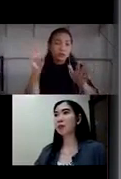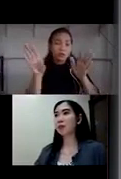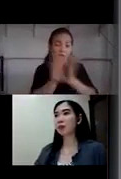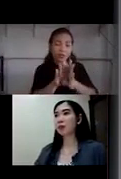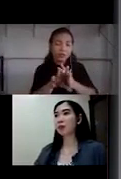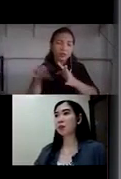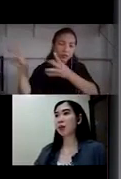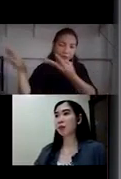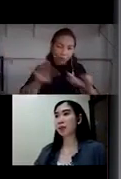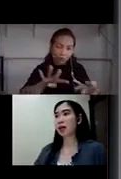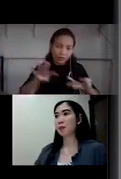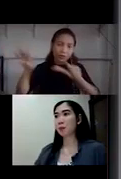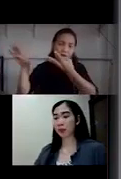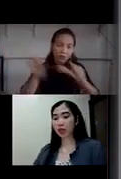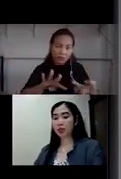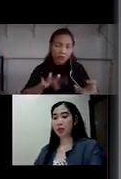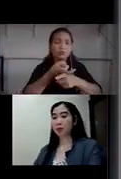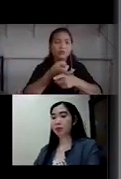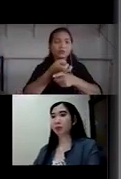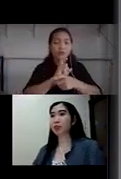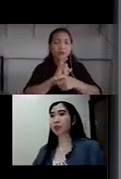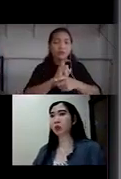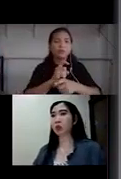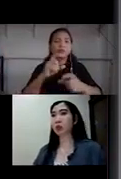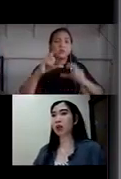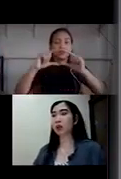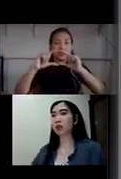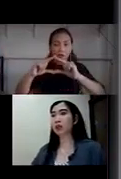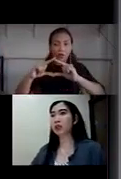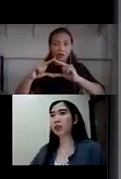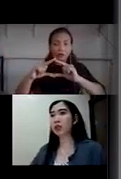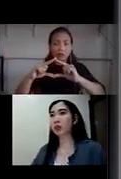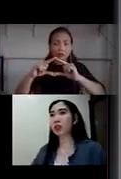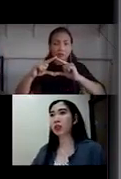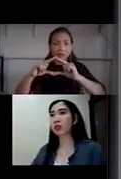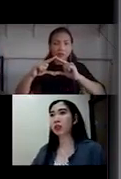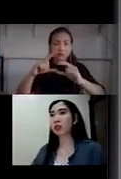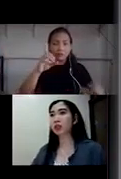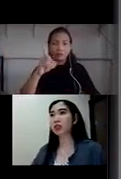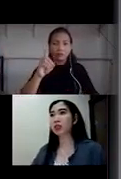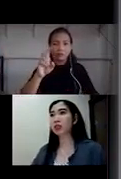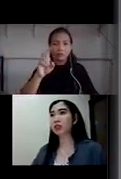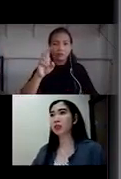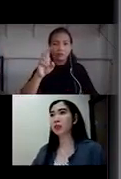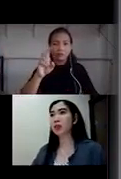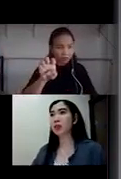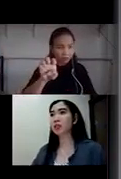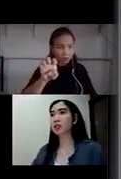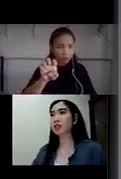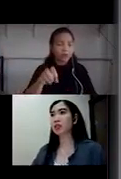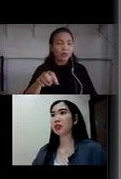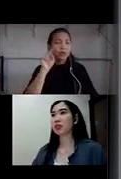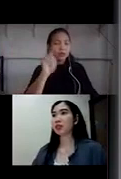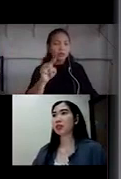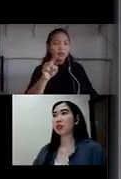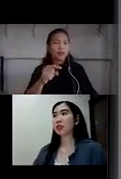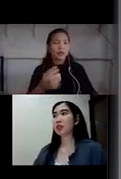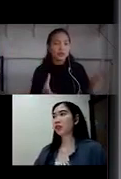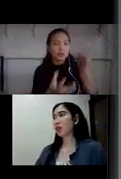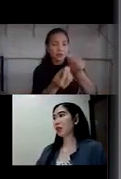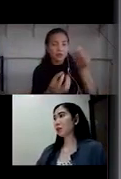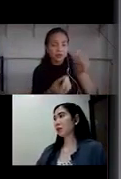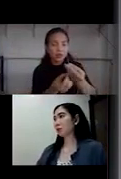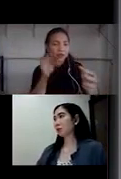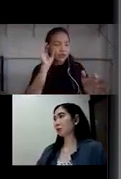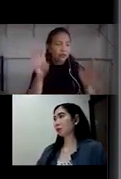uploaded from the drive. So how did I do that? Click insert, then image,